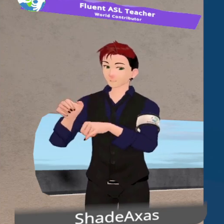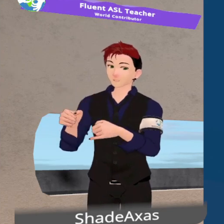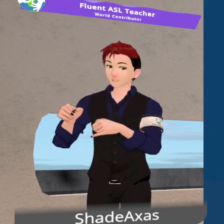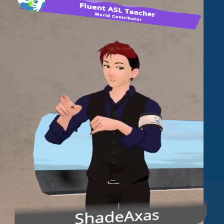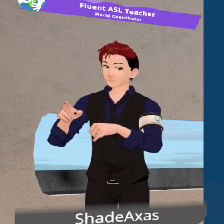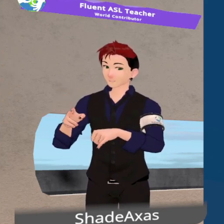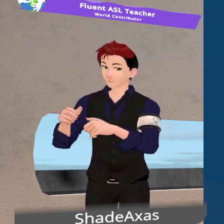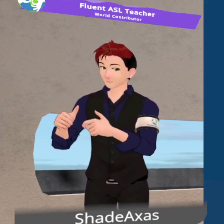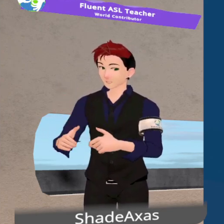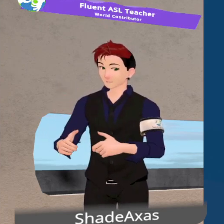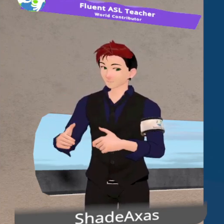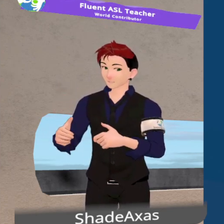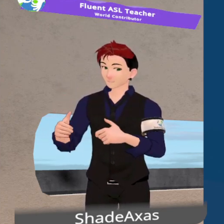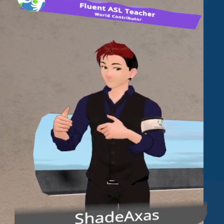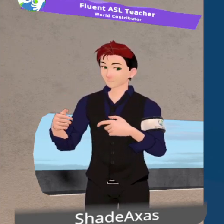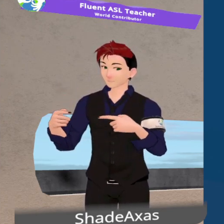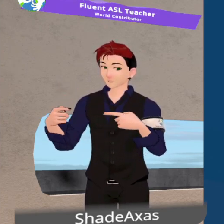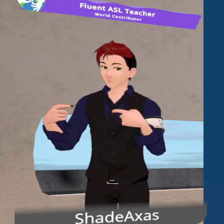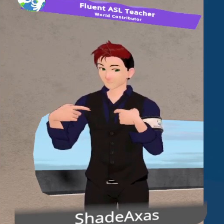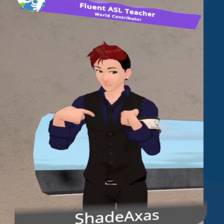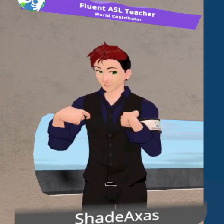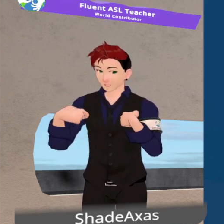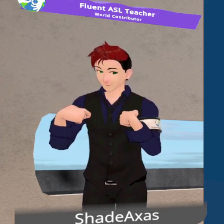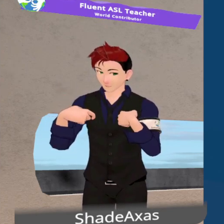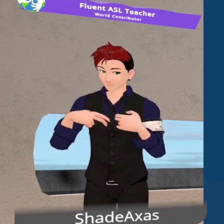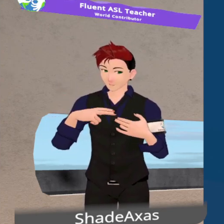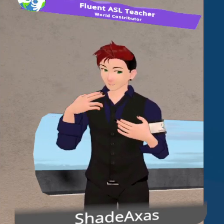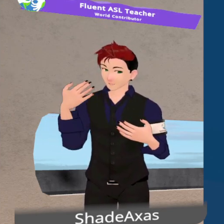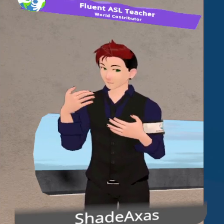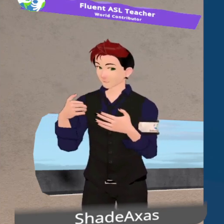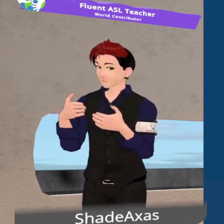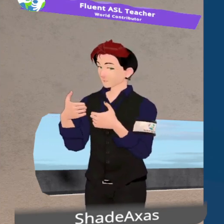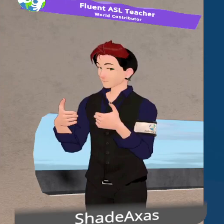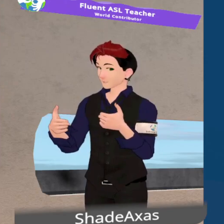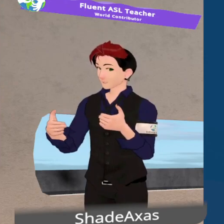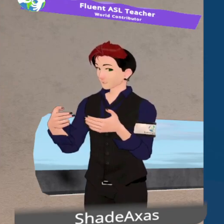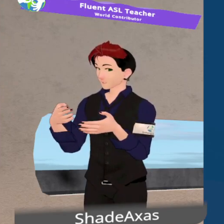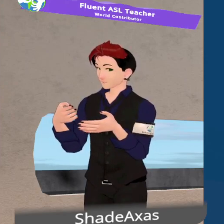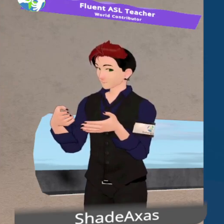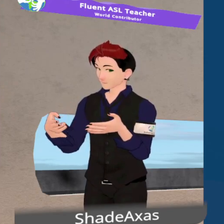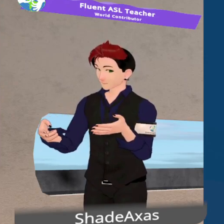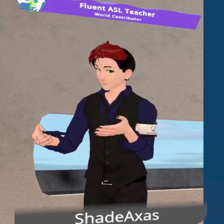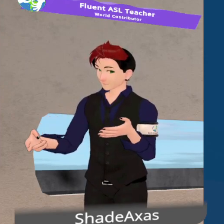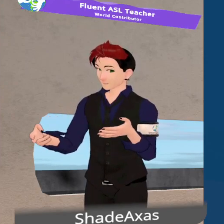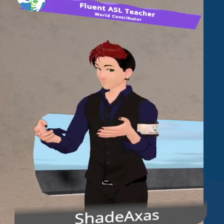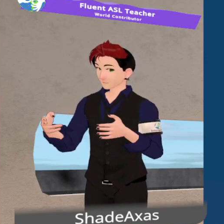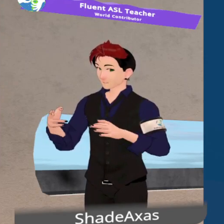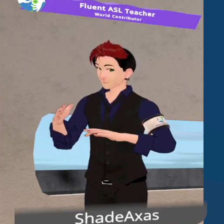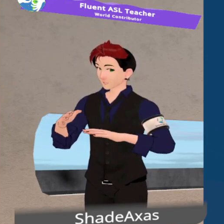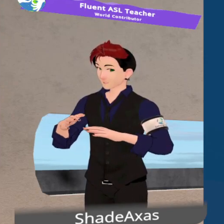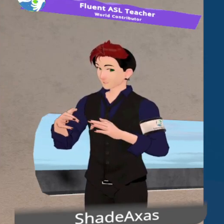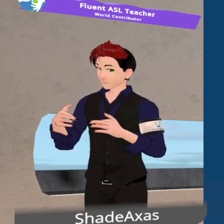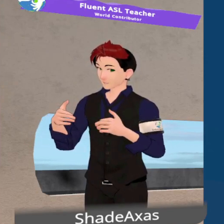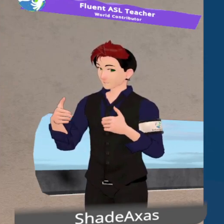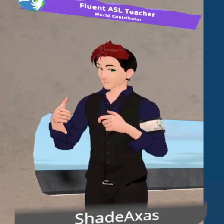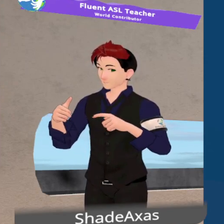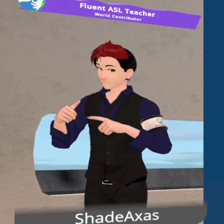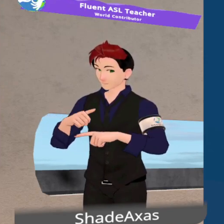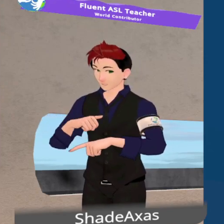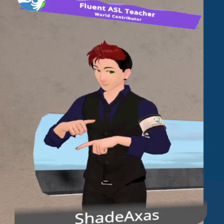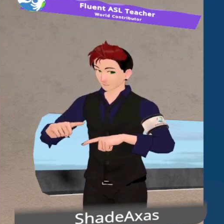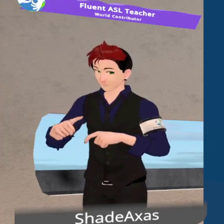trying to get along with normal hand shapes. So I personally don't know of any resources other than